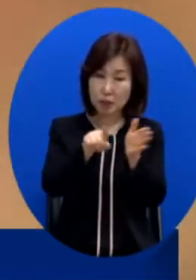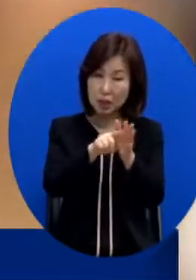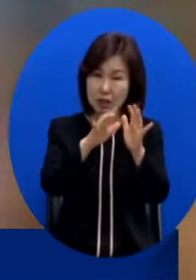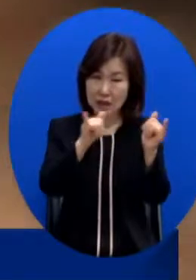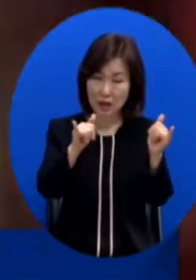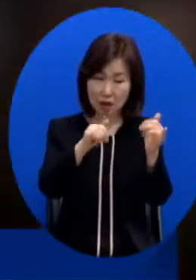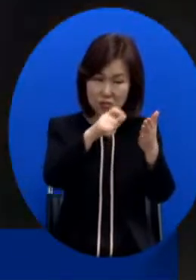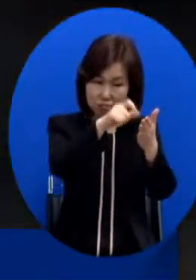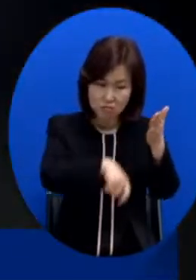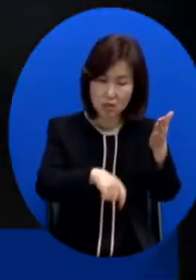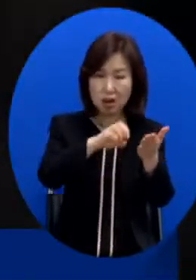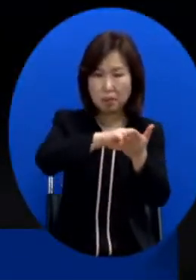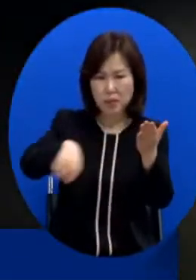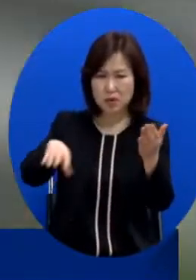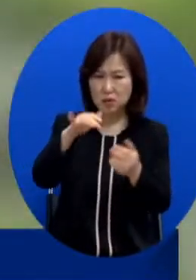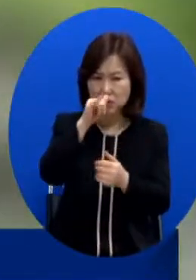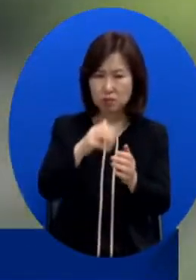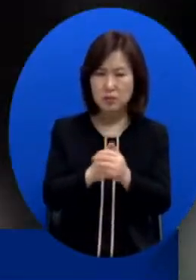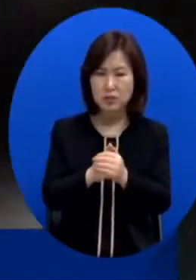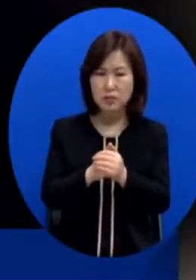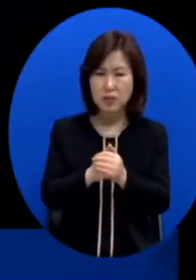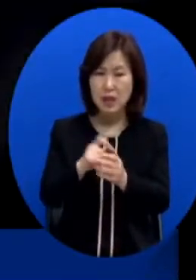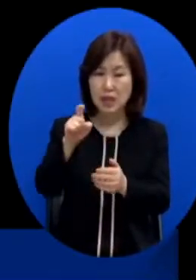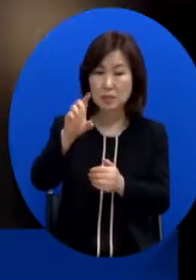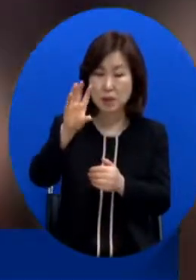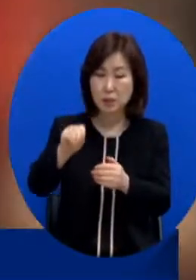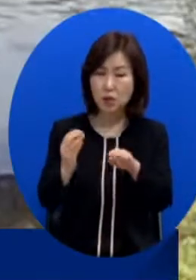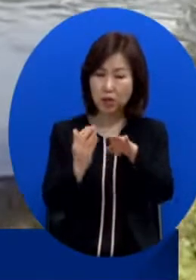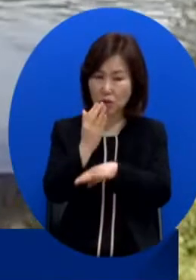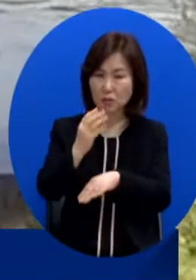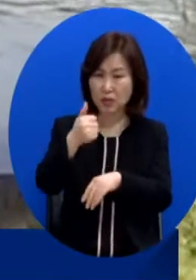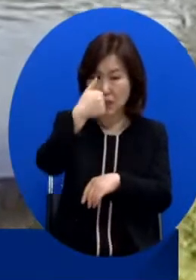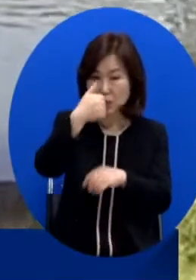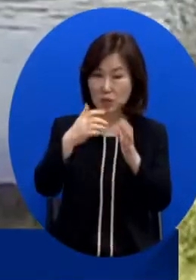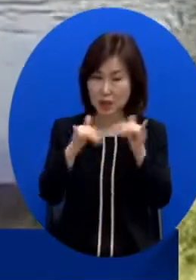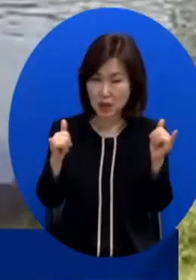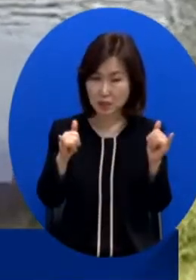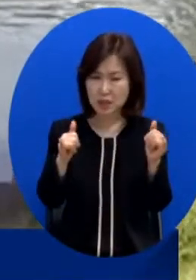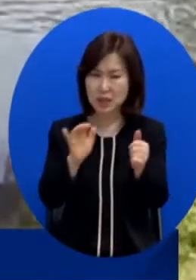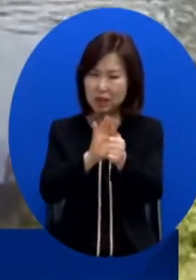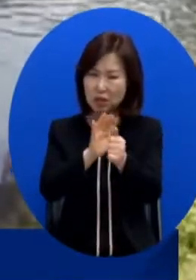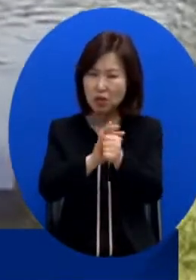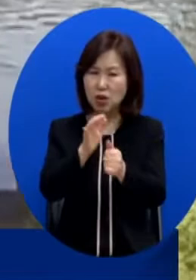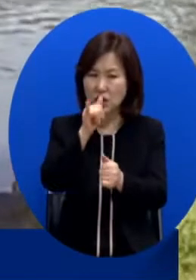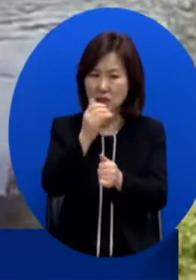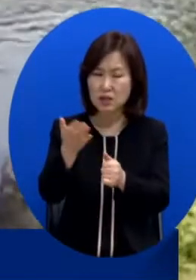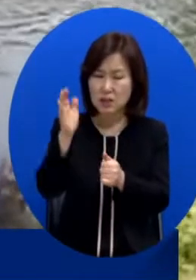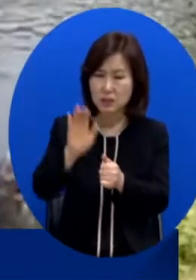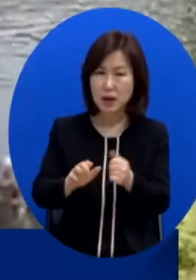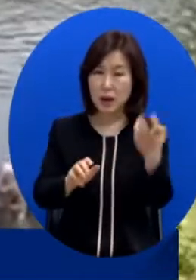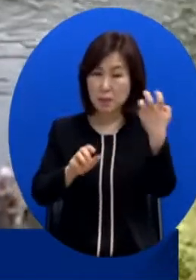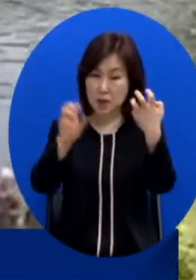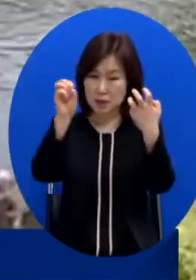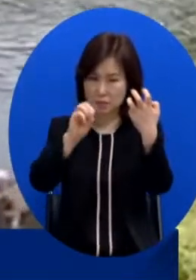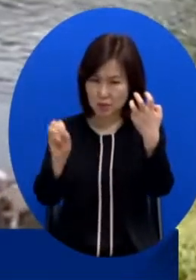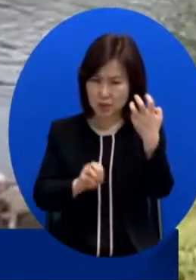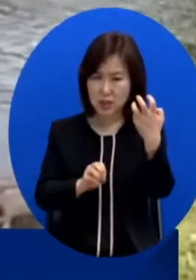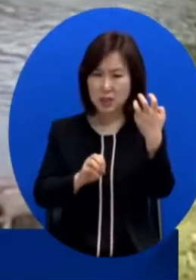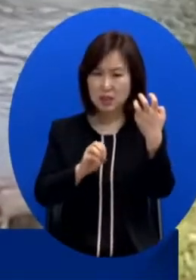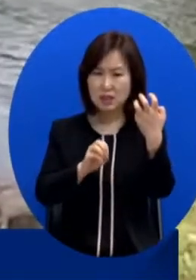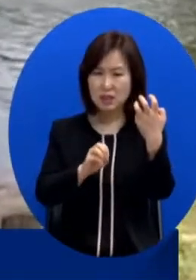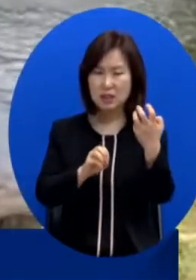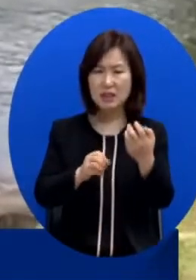So in India where we've been helping upwards of 100,000 Indians through